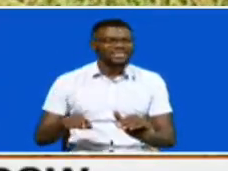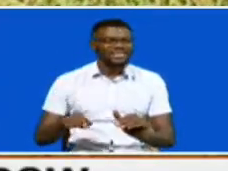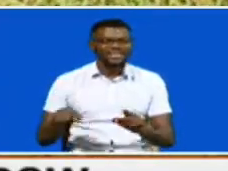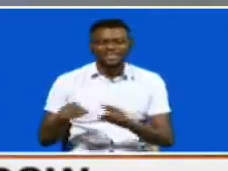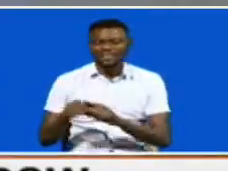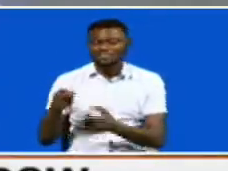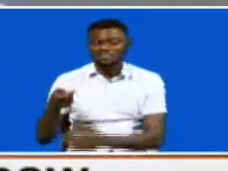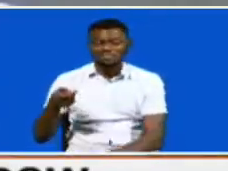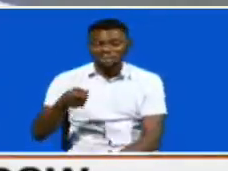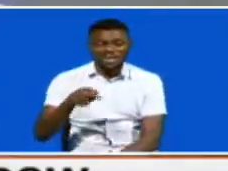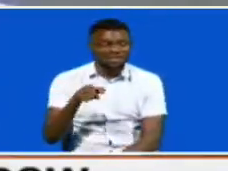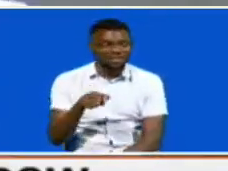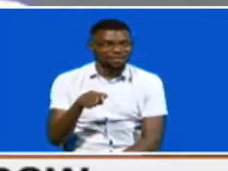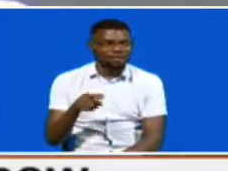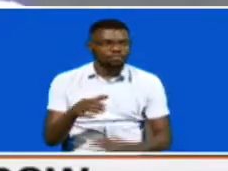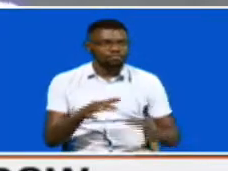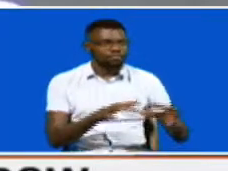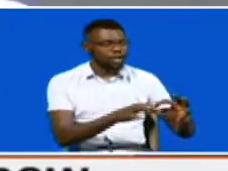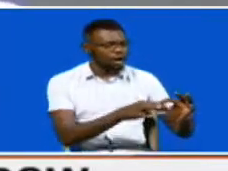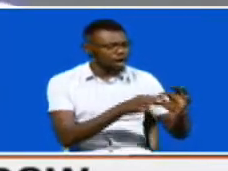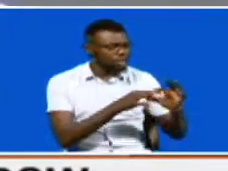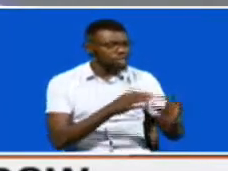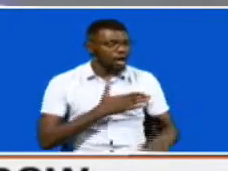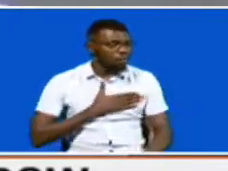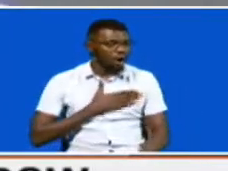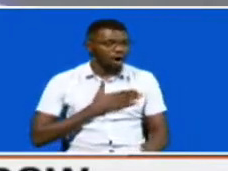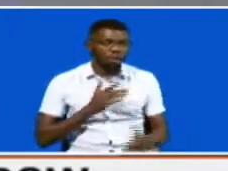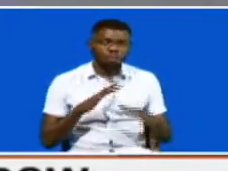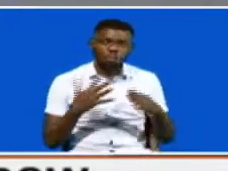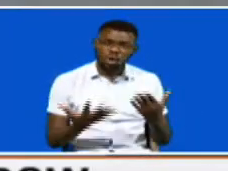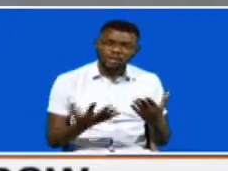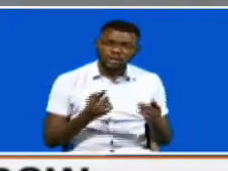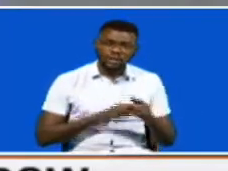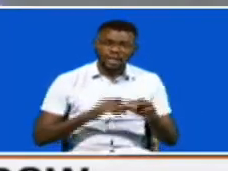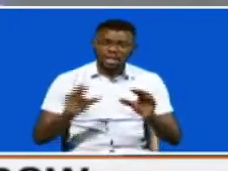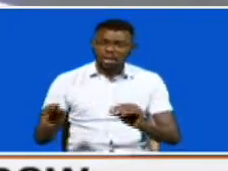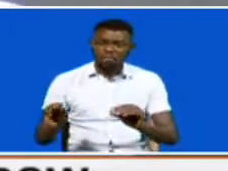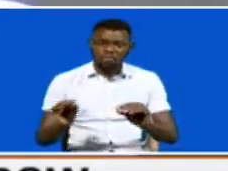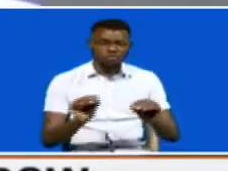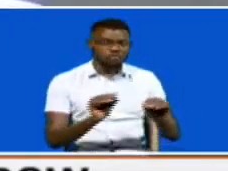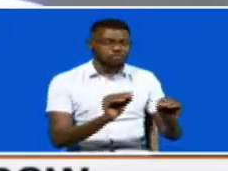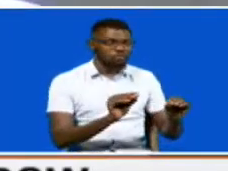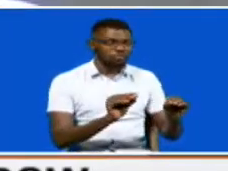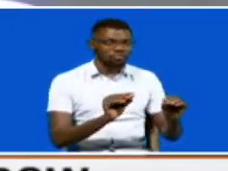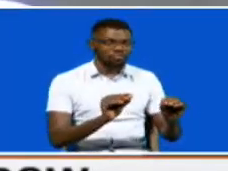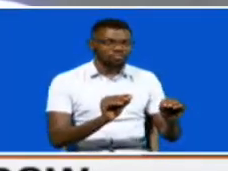Kimila, lazima tukitoka, tutachukua mchanga hapa.